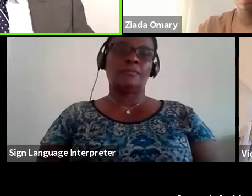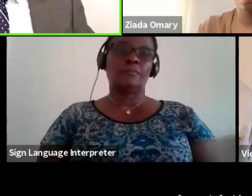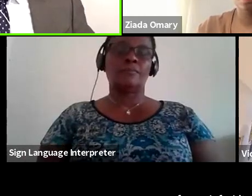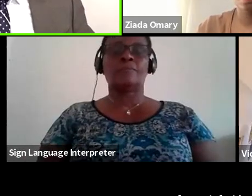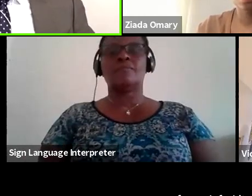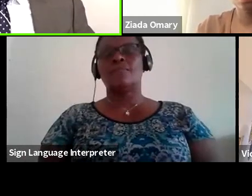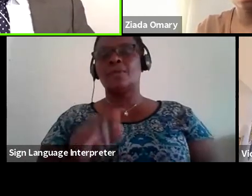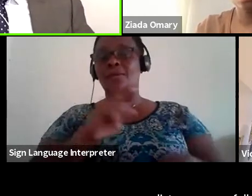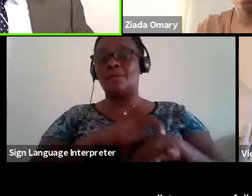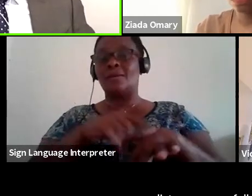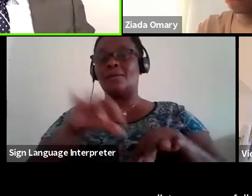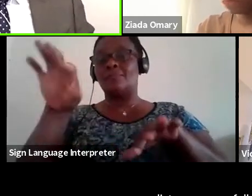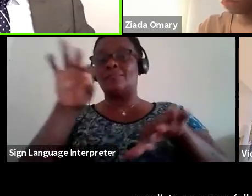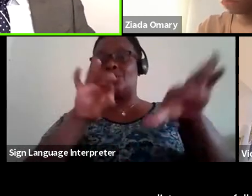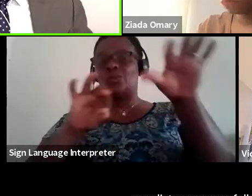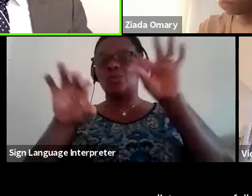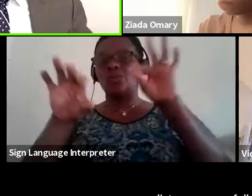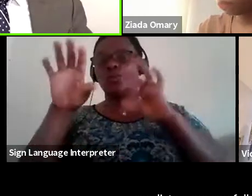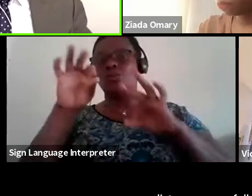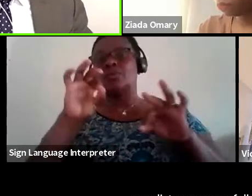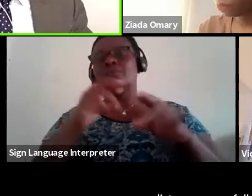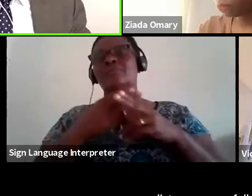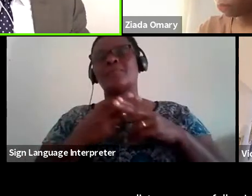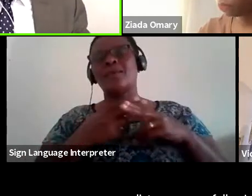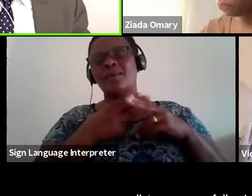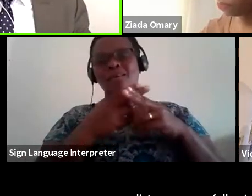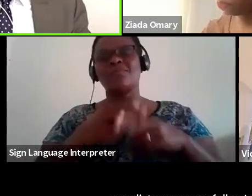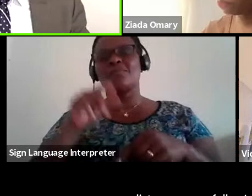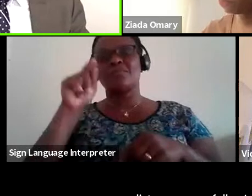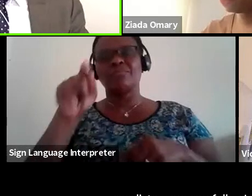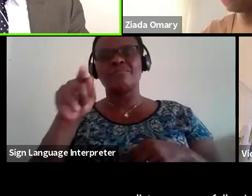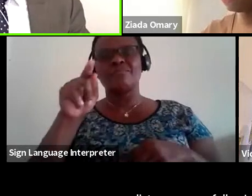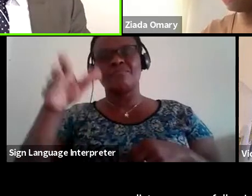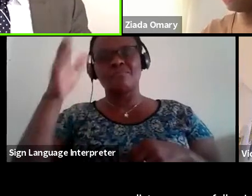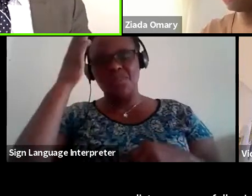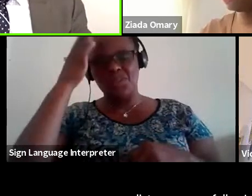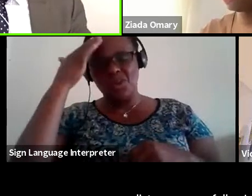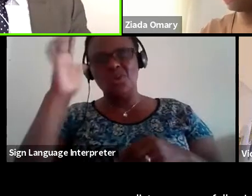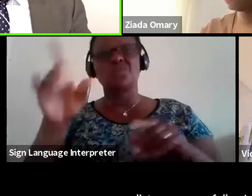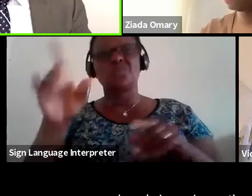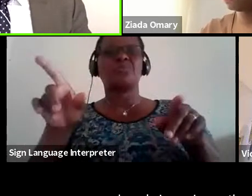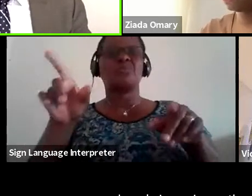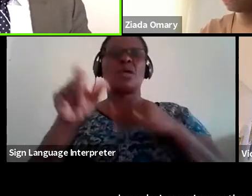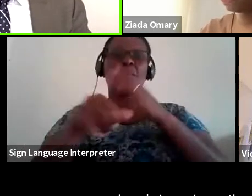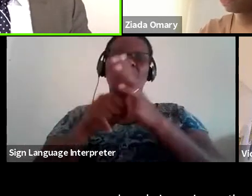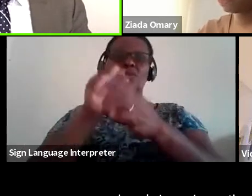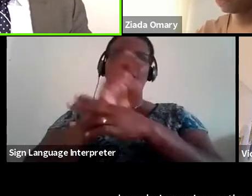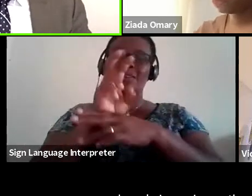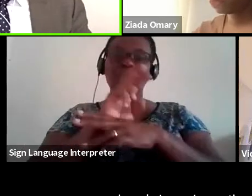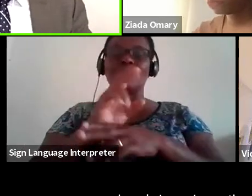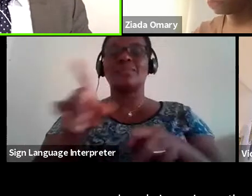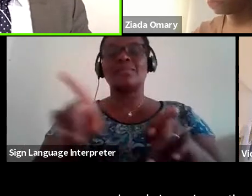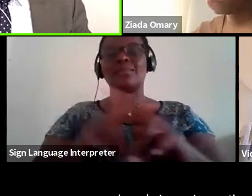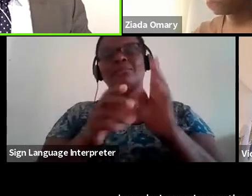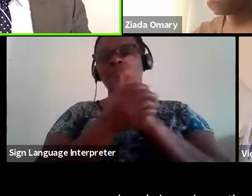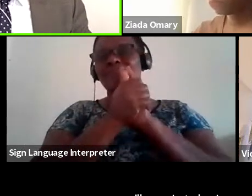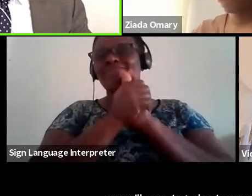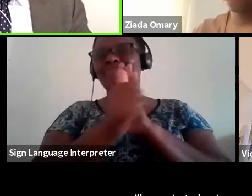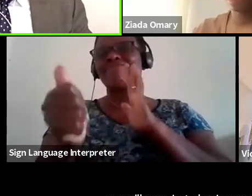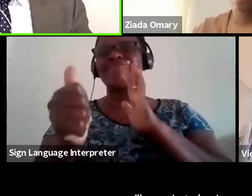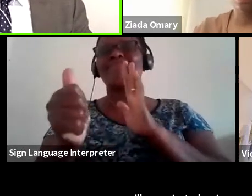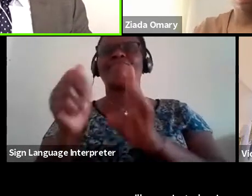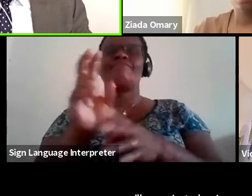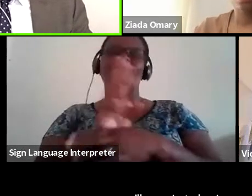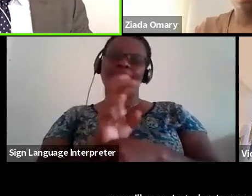chosen because of their knowledge and expertise on the issues around surveillance, but also because of, for some of them, because of